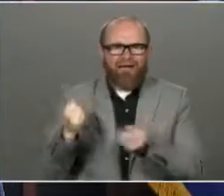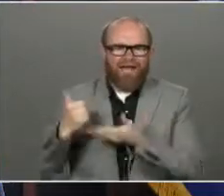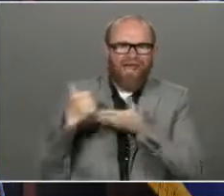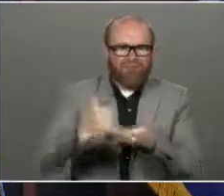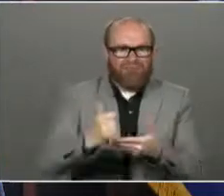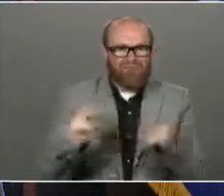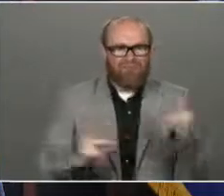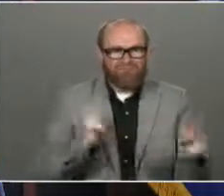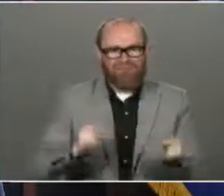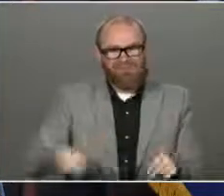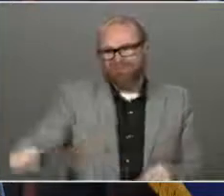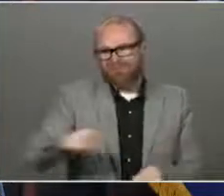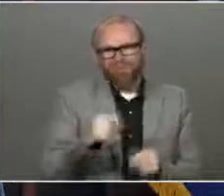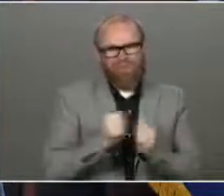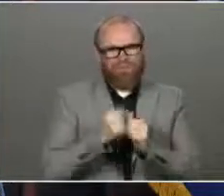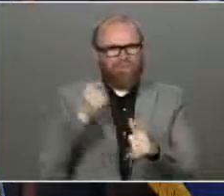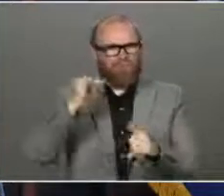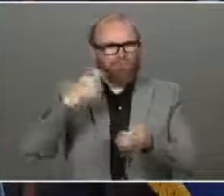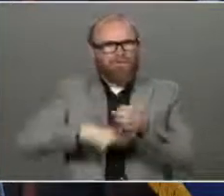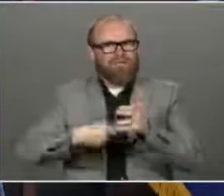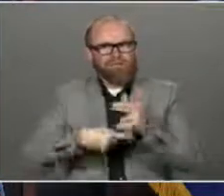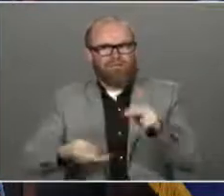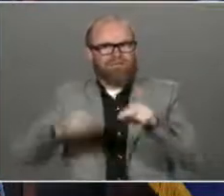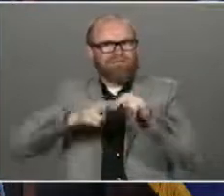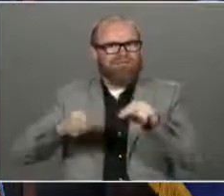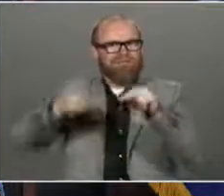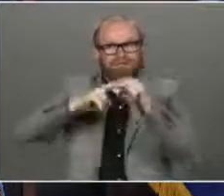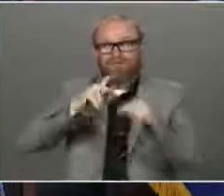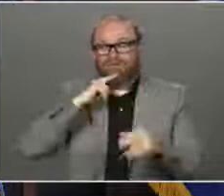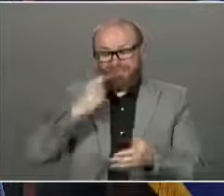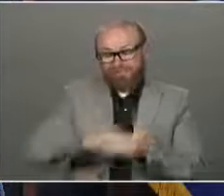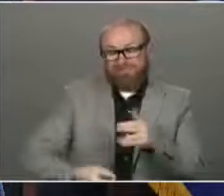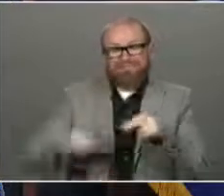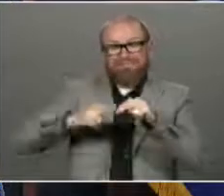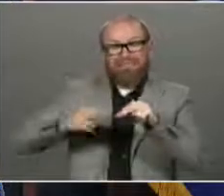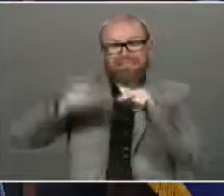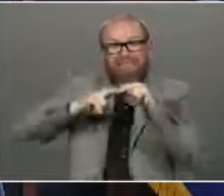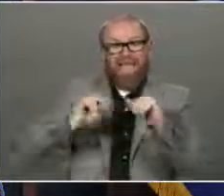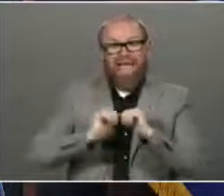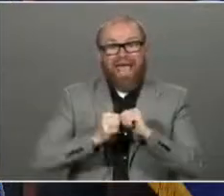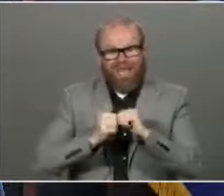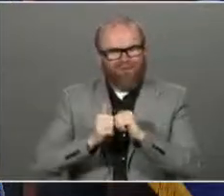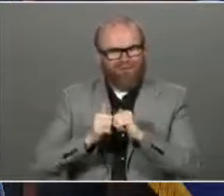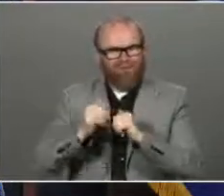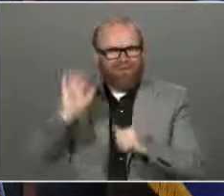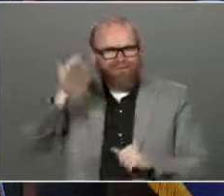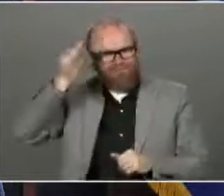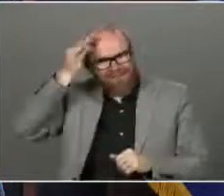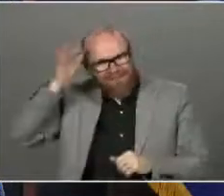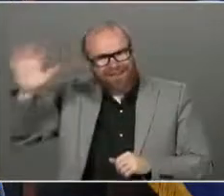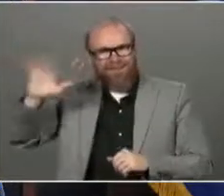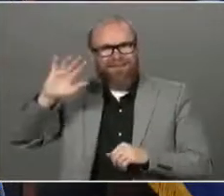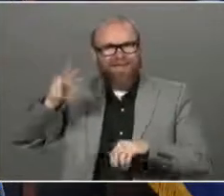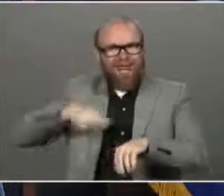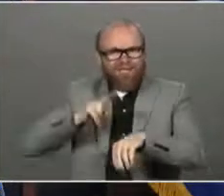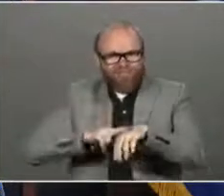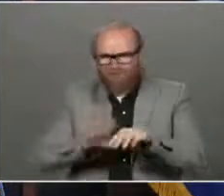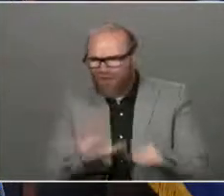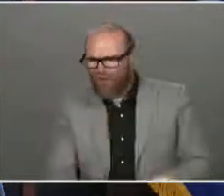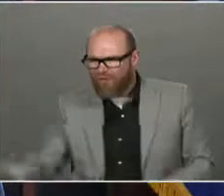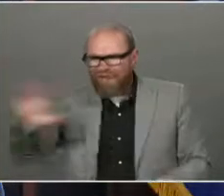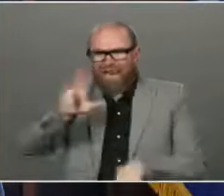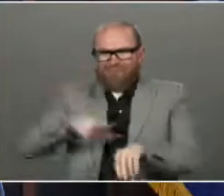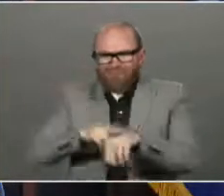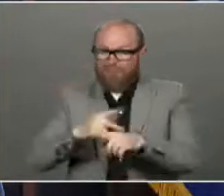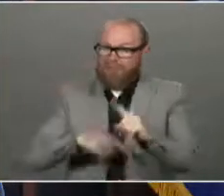inflation. Sadly, this is mostly being driven at the national and international level, but we're going to try to do